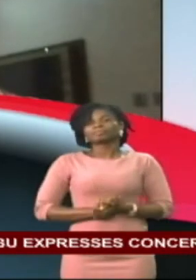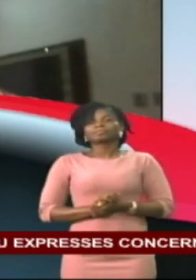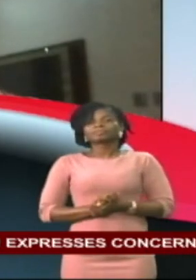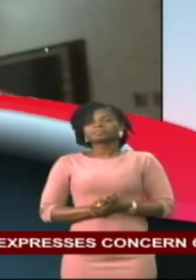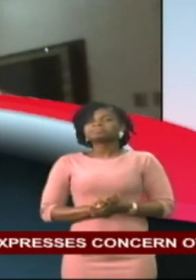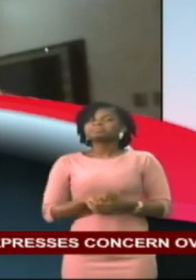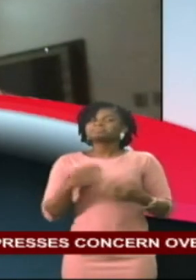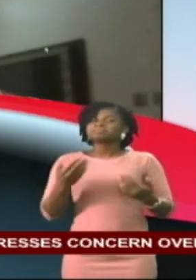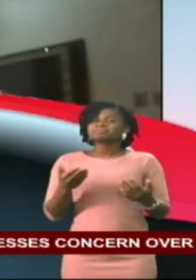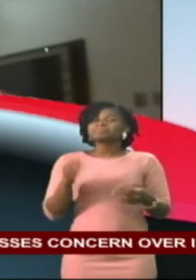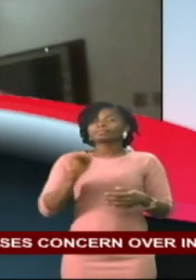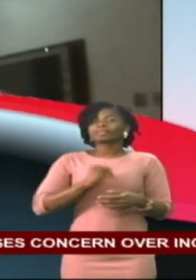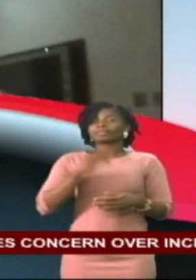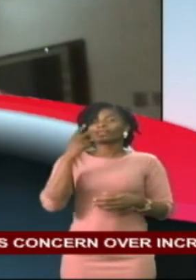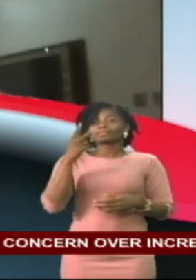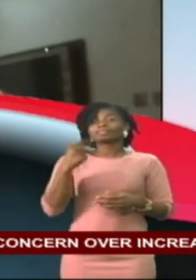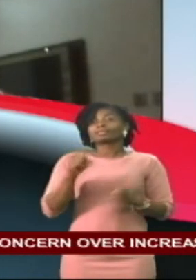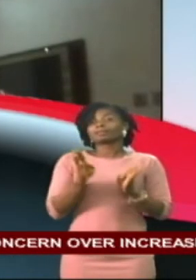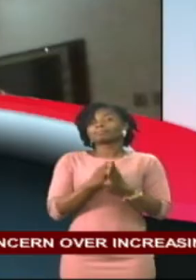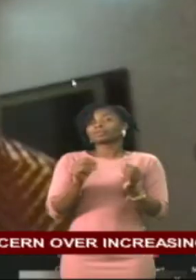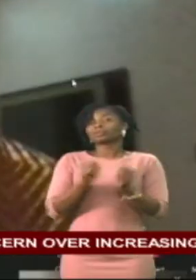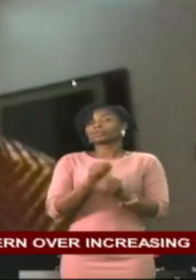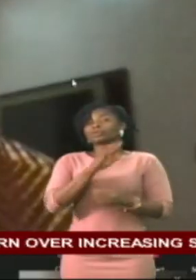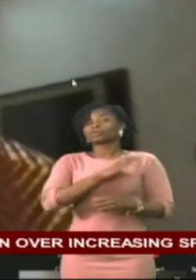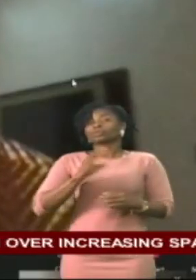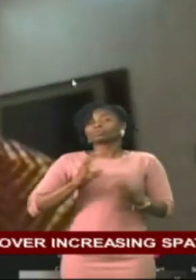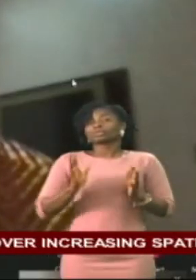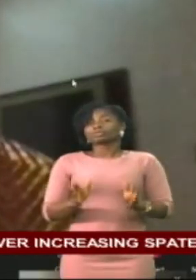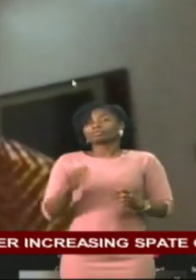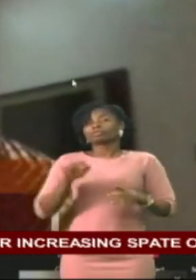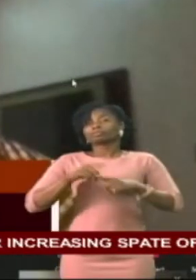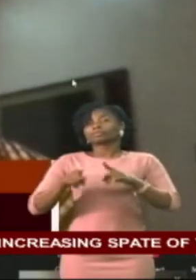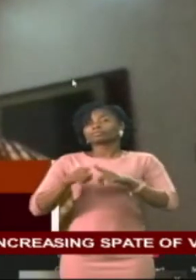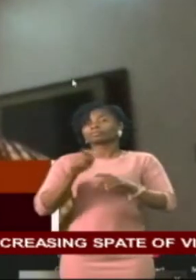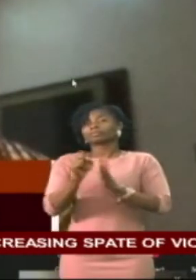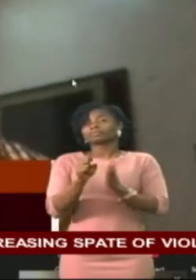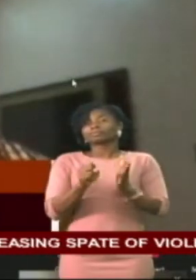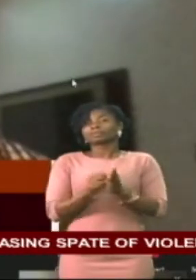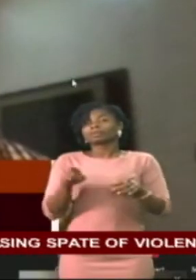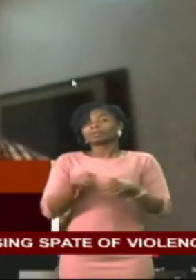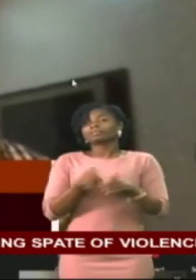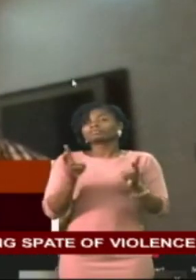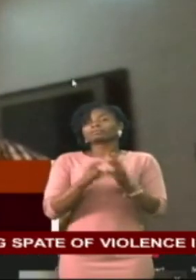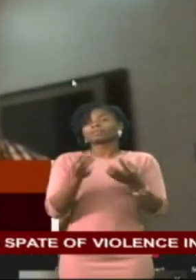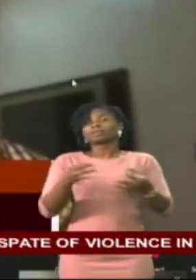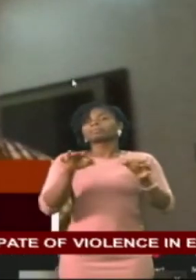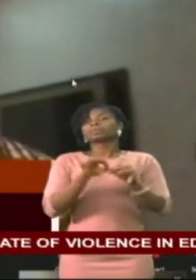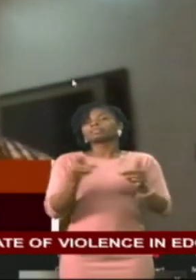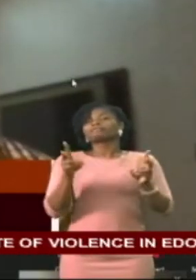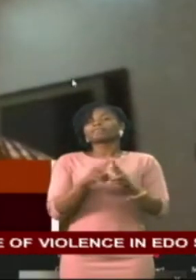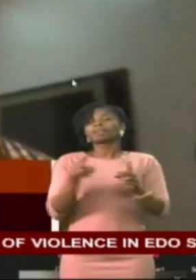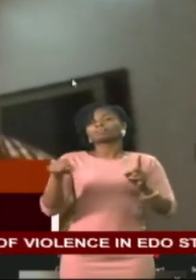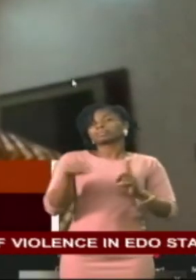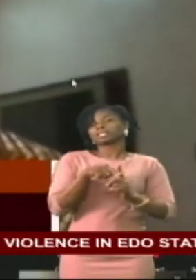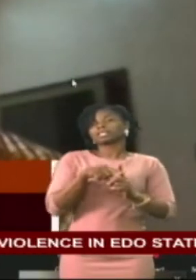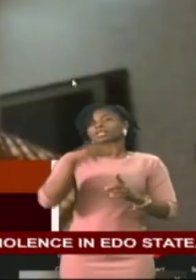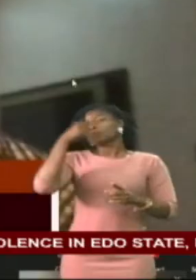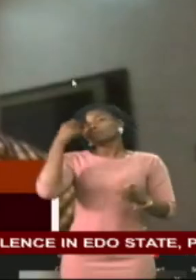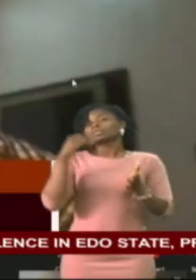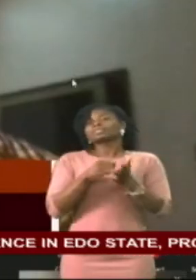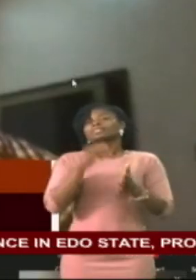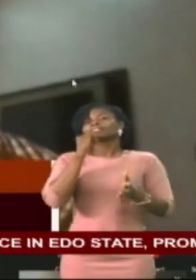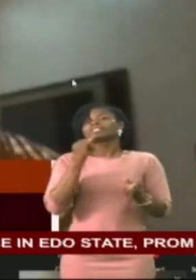Well, as I see the meeting with the commissioners of various states as extremely important, very positive, because